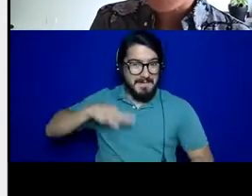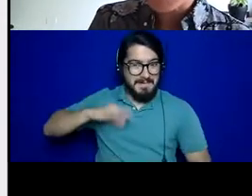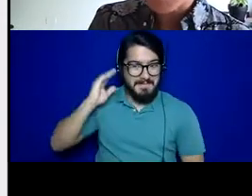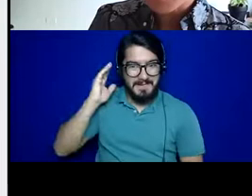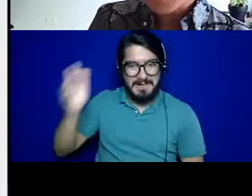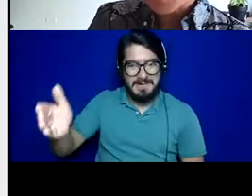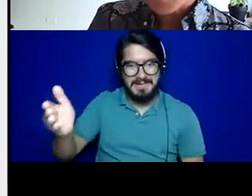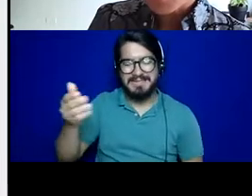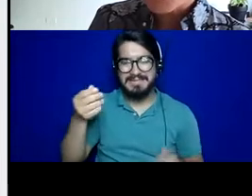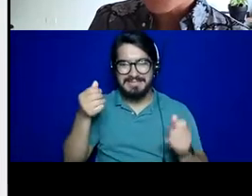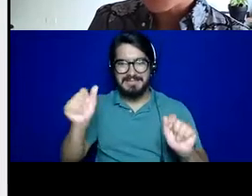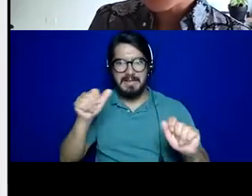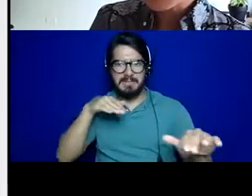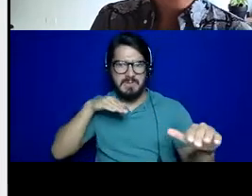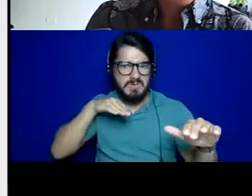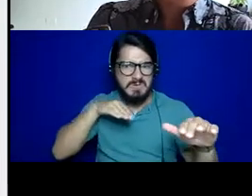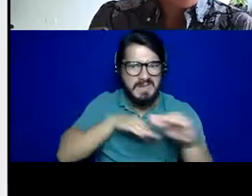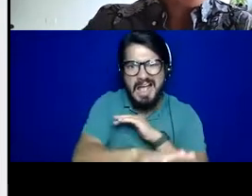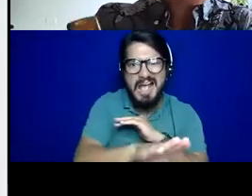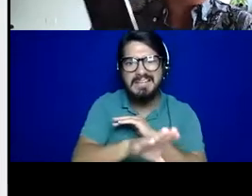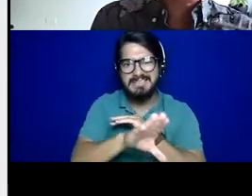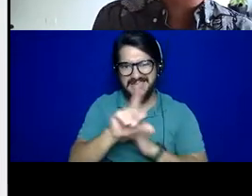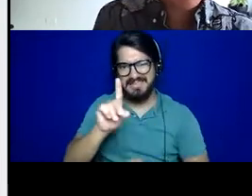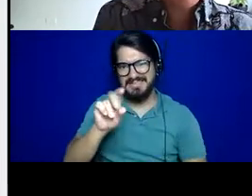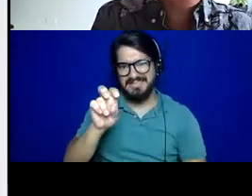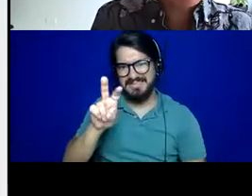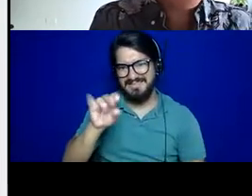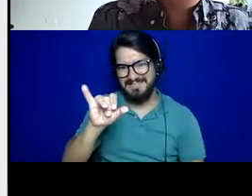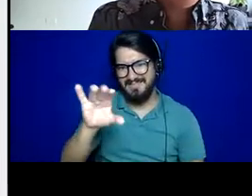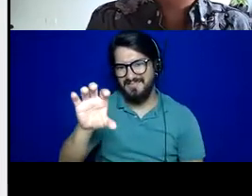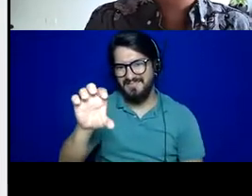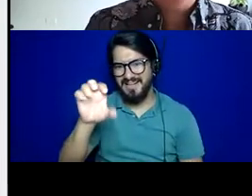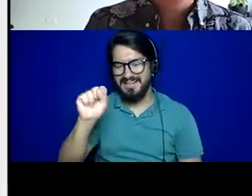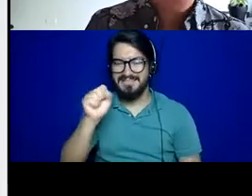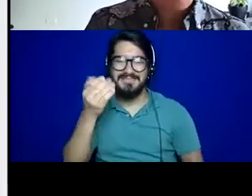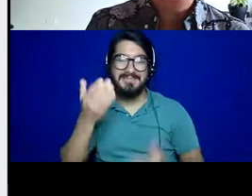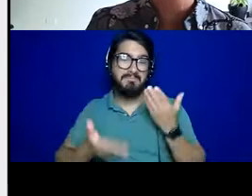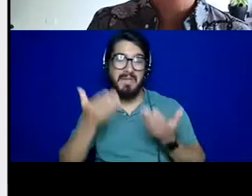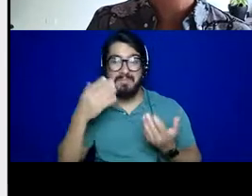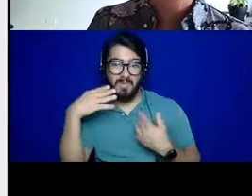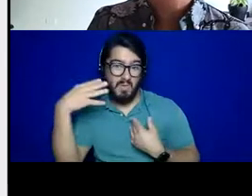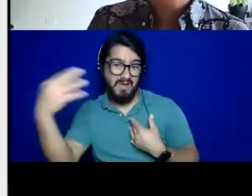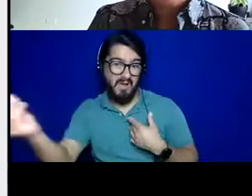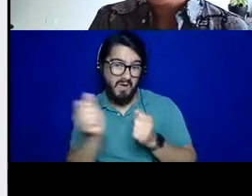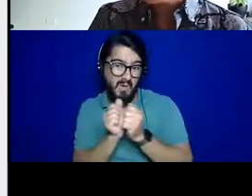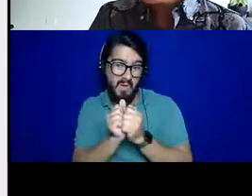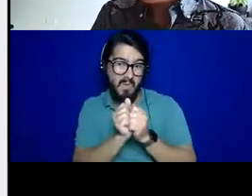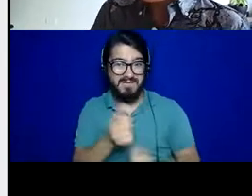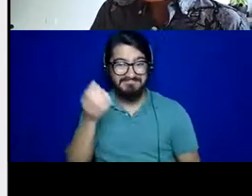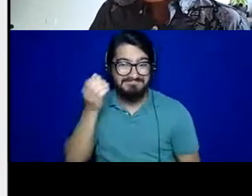or something. Or it might become more likely because you're going out, you're leaving the house more with your device or something.